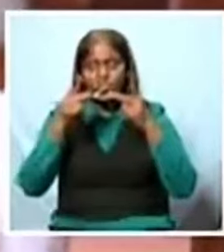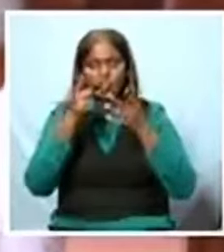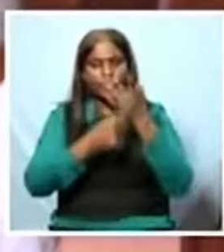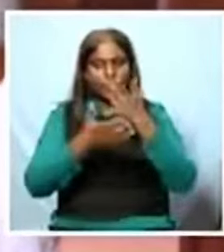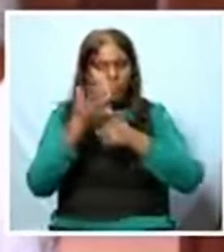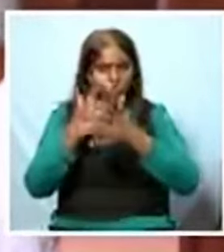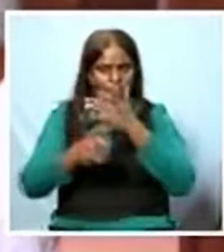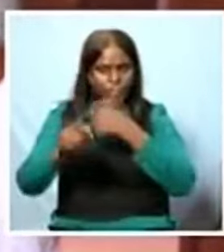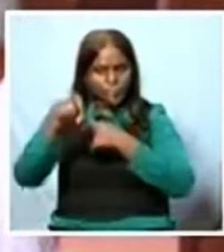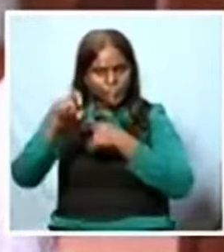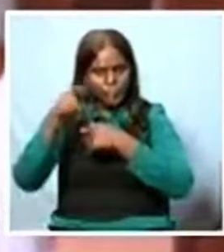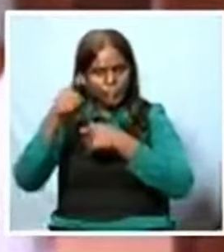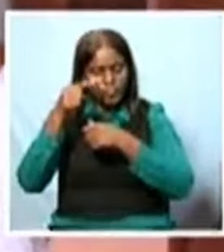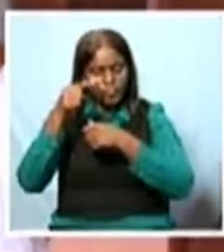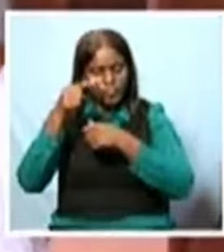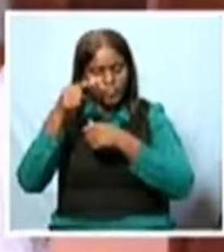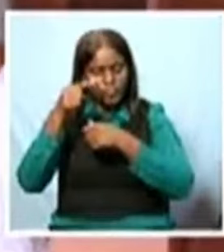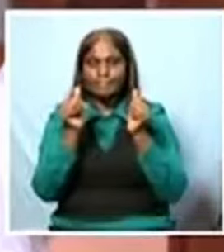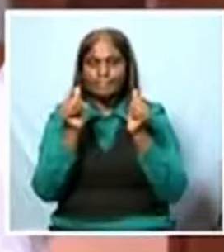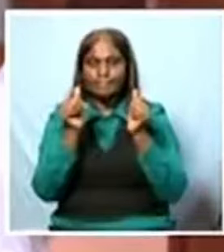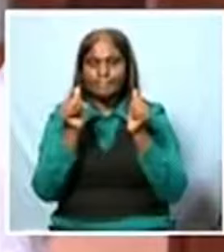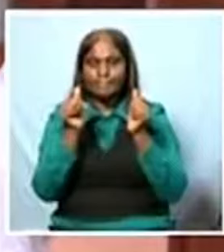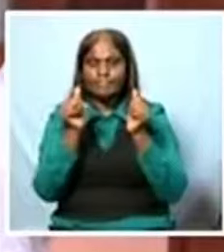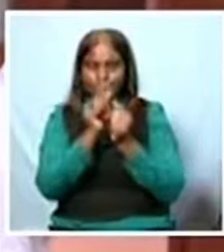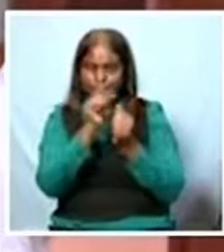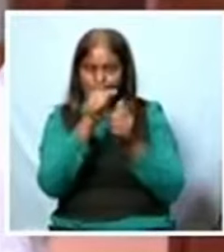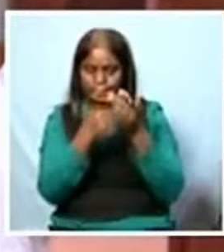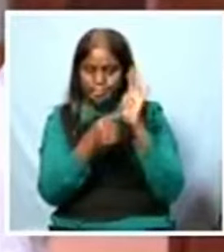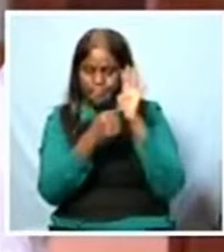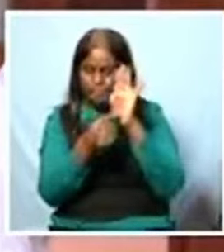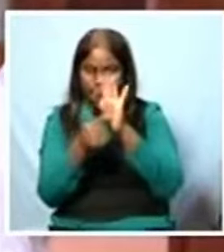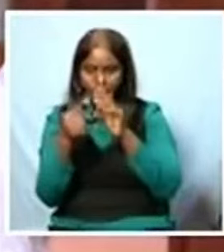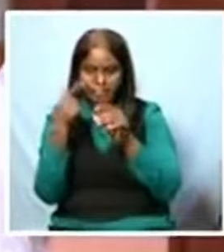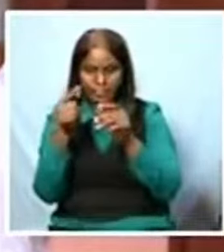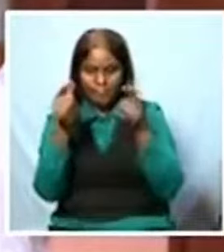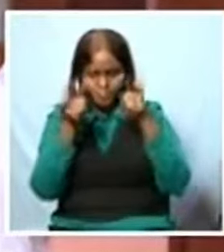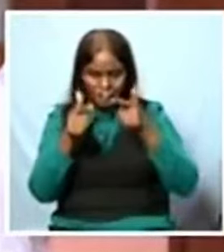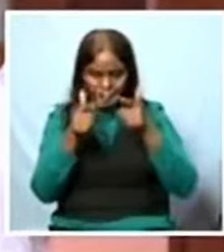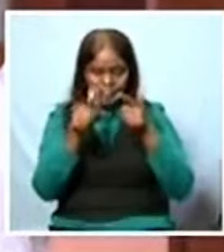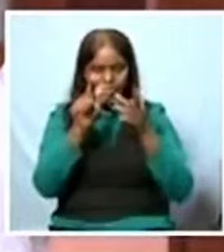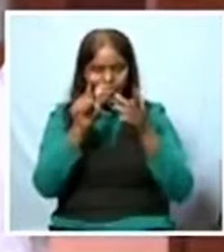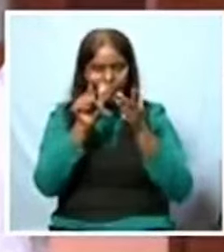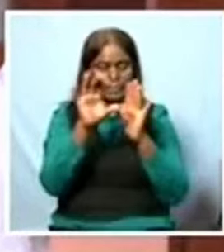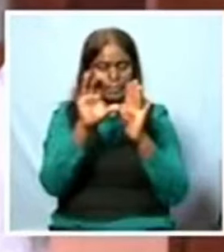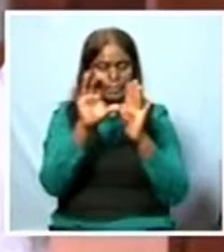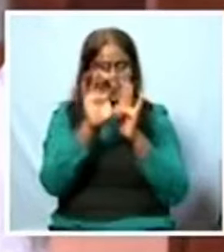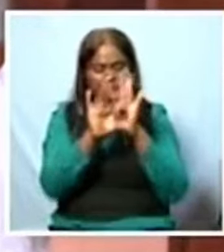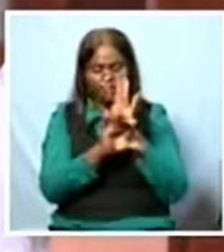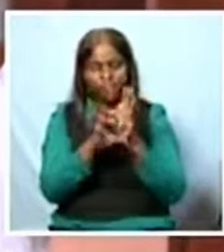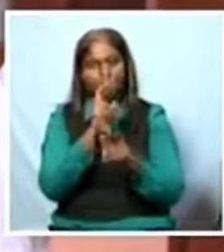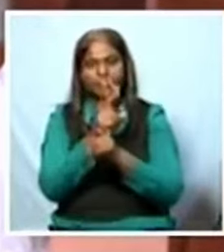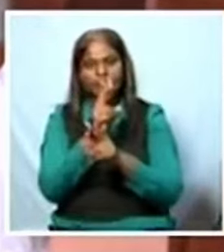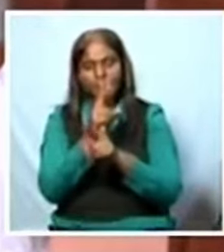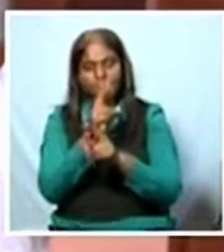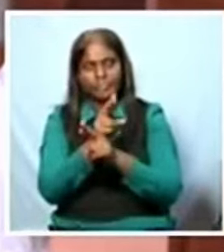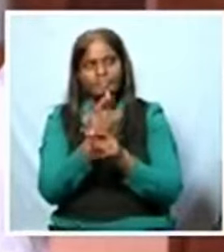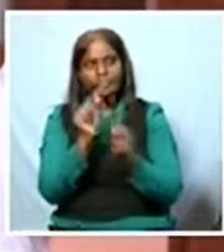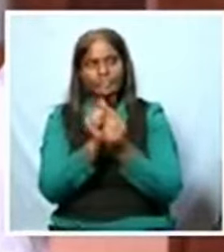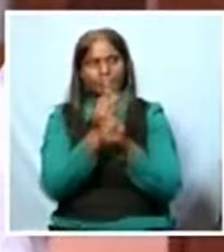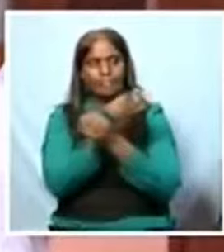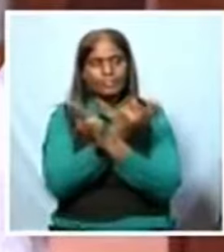consultation. The far-reaching implications of surveillance legislation on constitutional rights and civil